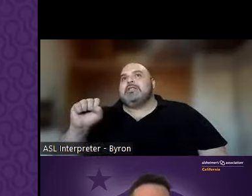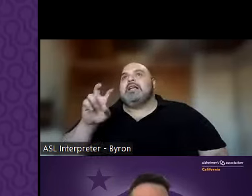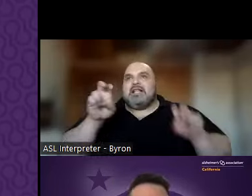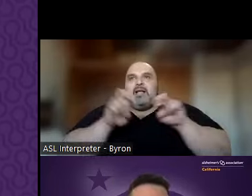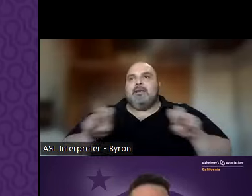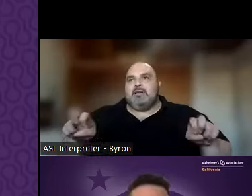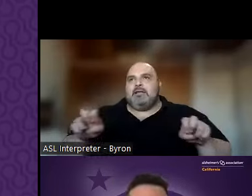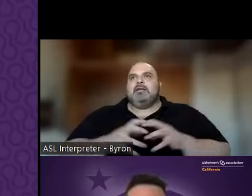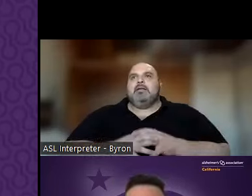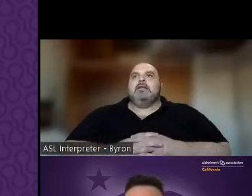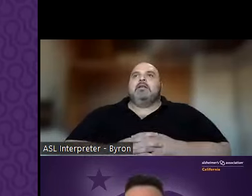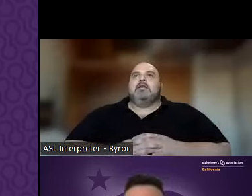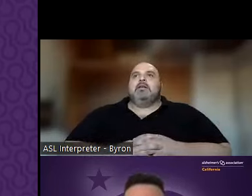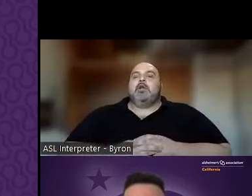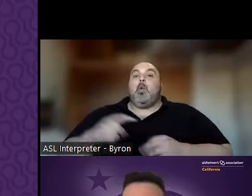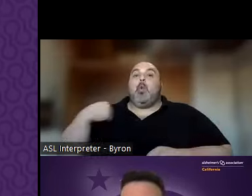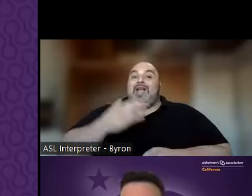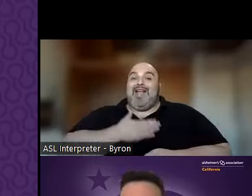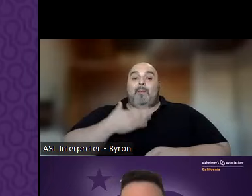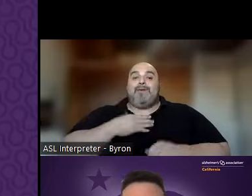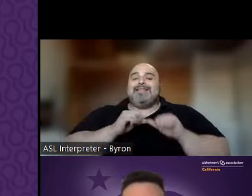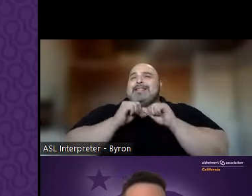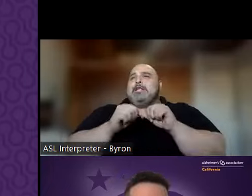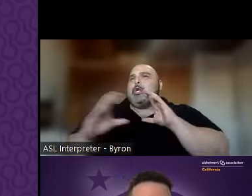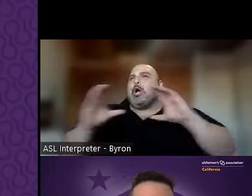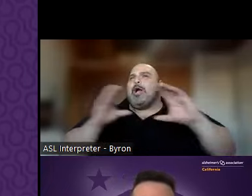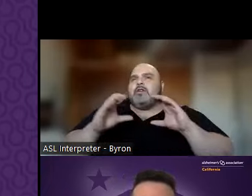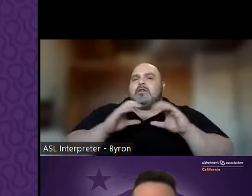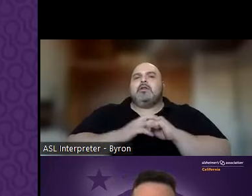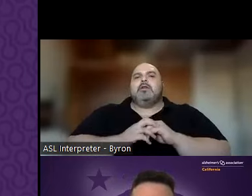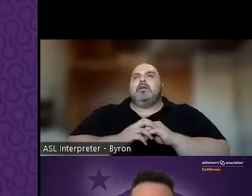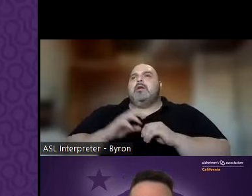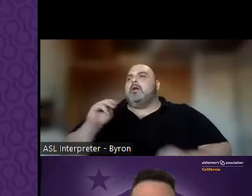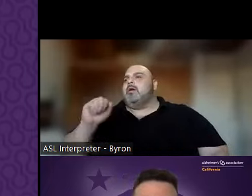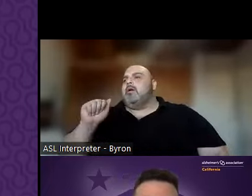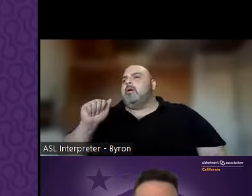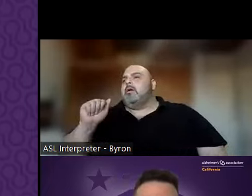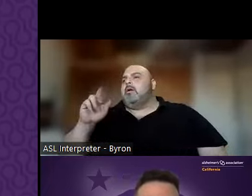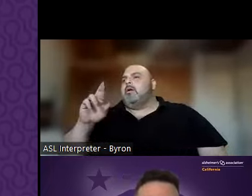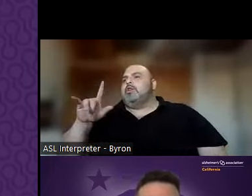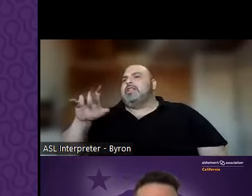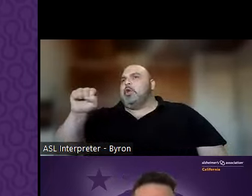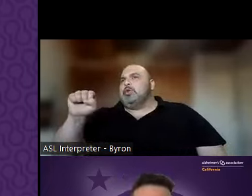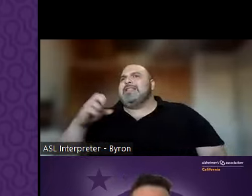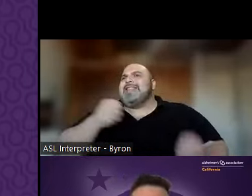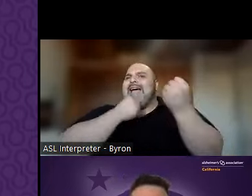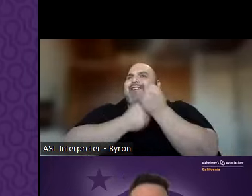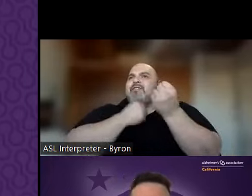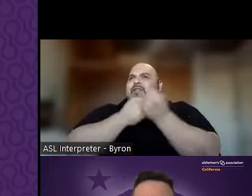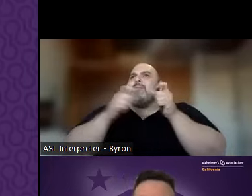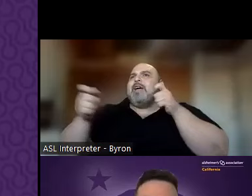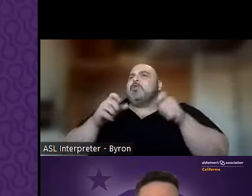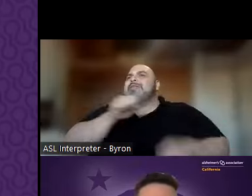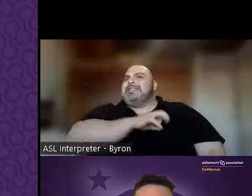Again, we're happy to continue the conversation. Myself or Amaranto Marcelos, who is our advocacy manager, who's been staffing this bill for